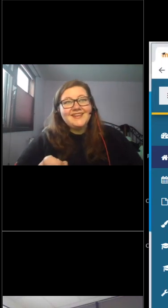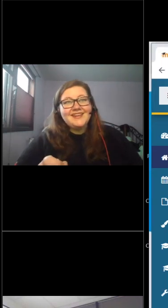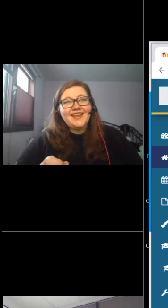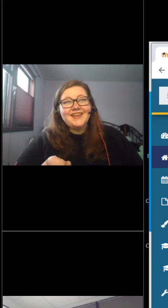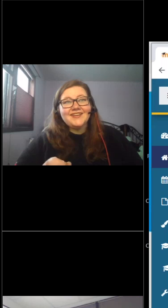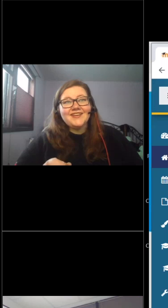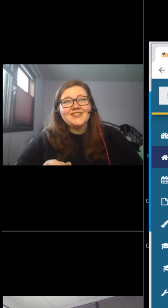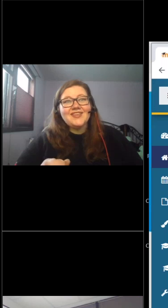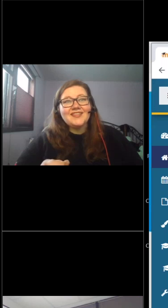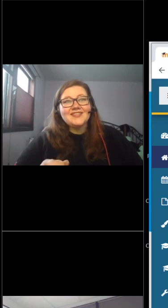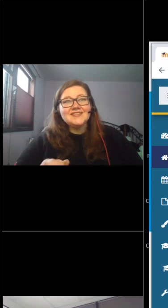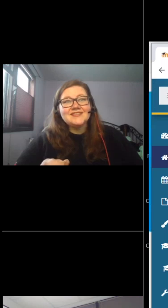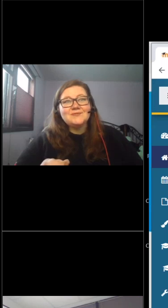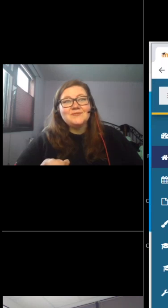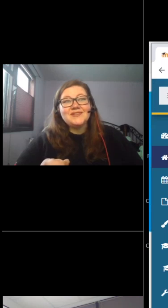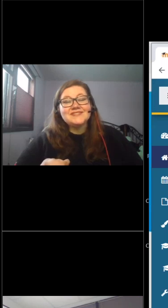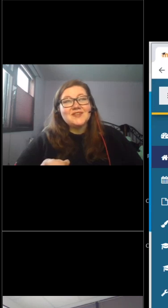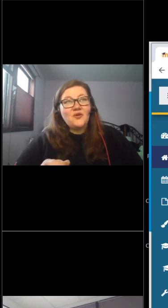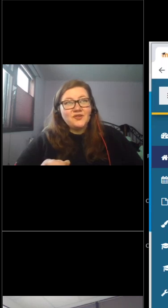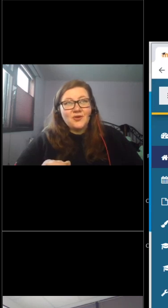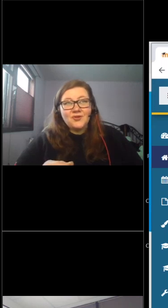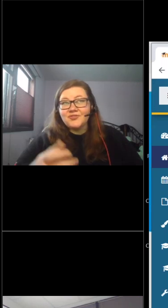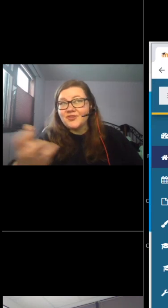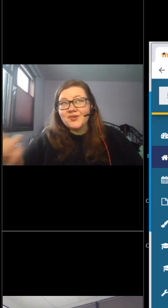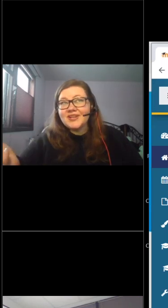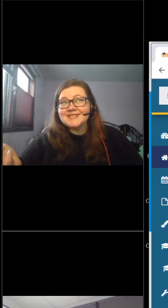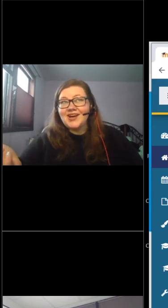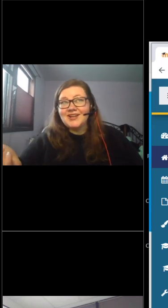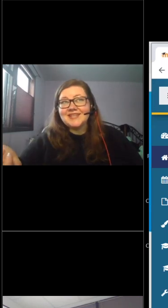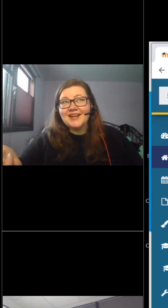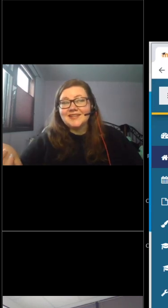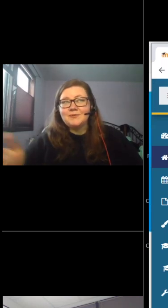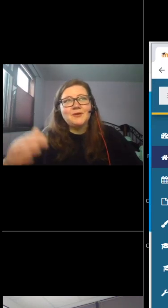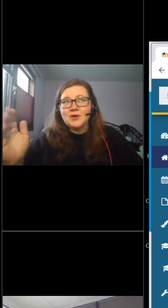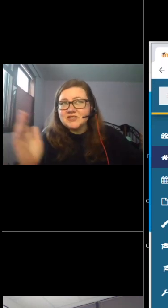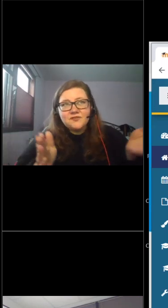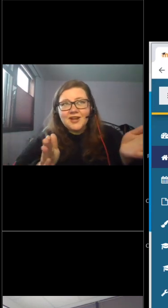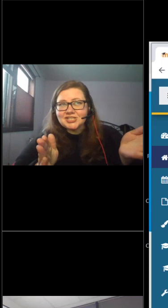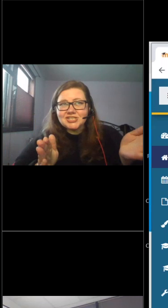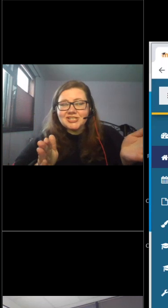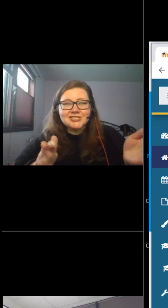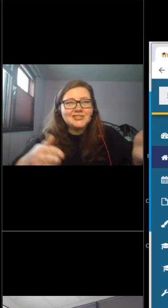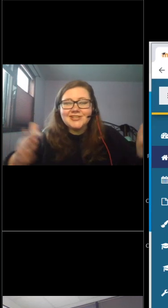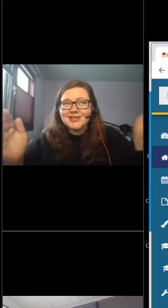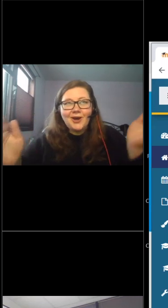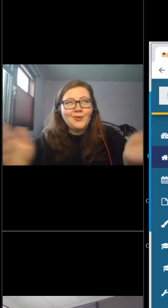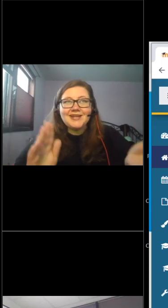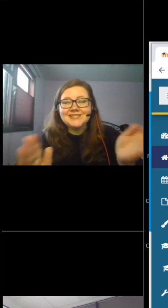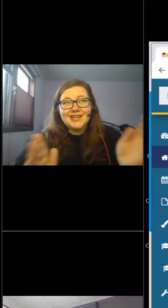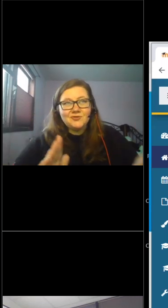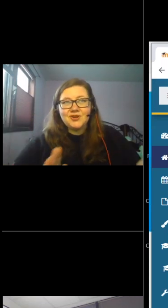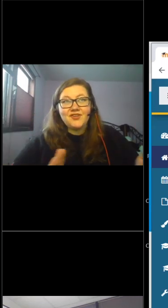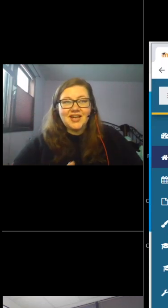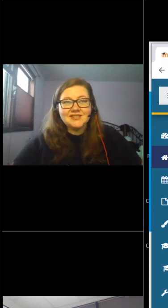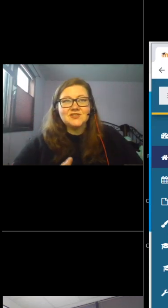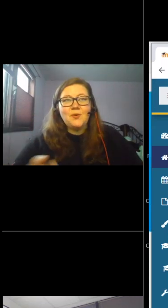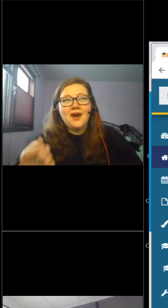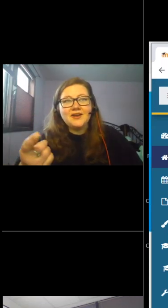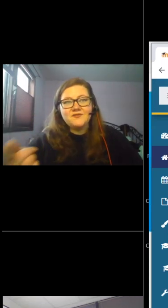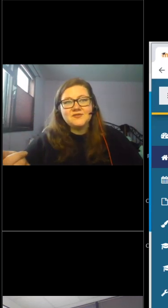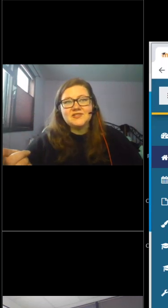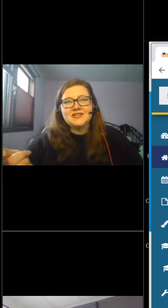an indicator that this can be self-enrolled. You don't need to contact anybody. Once you've registered, you can go in and take whatever